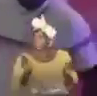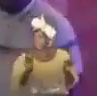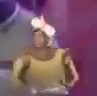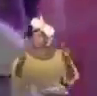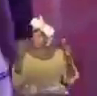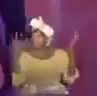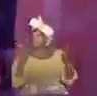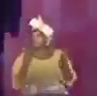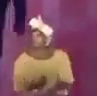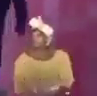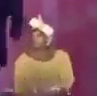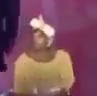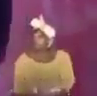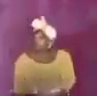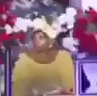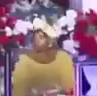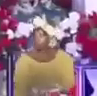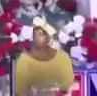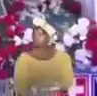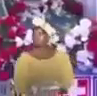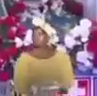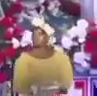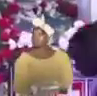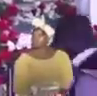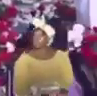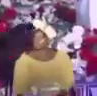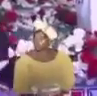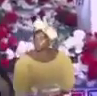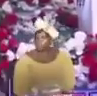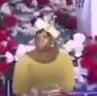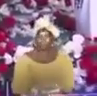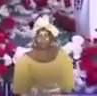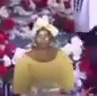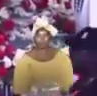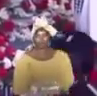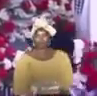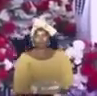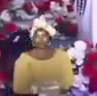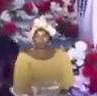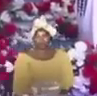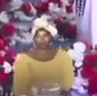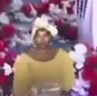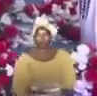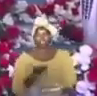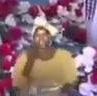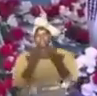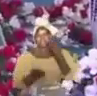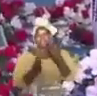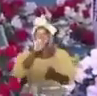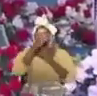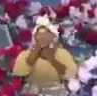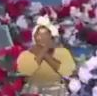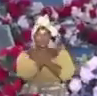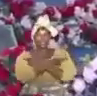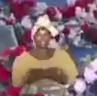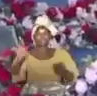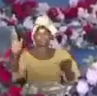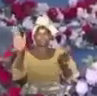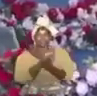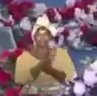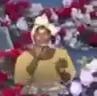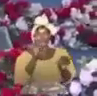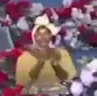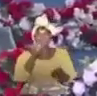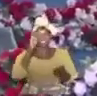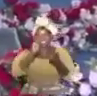Hallelujah. And then on a final note, let me declare over your life. May your rest tonight be full of divine